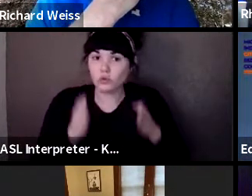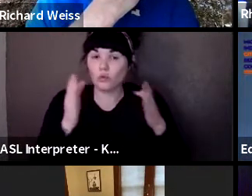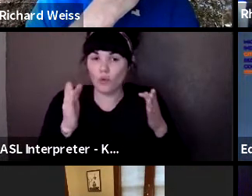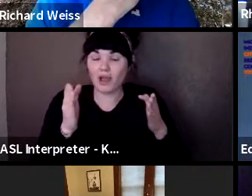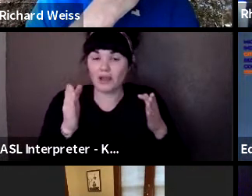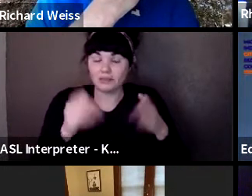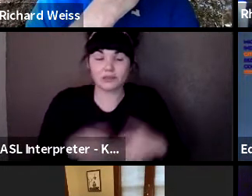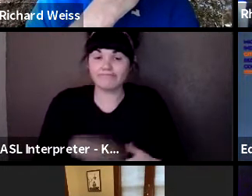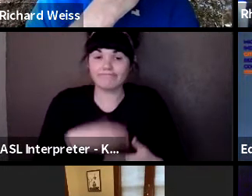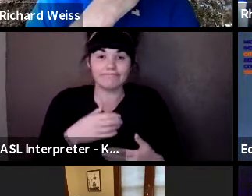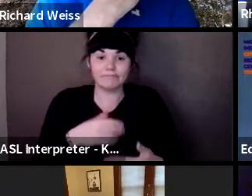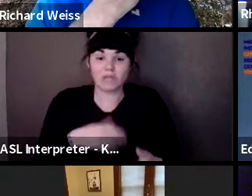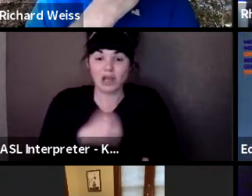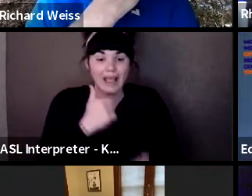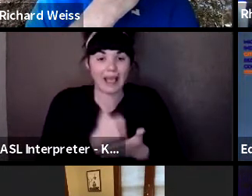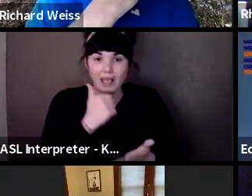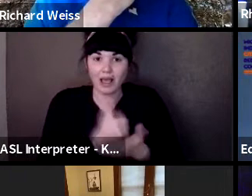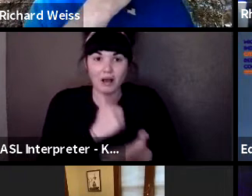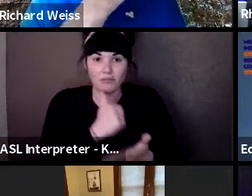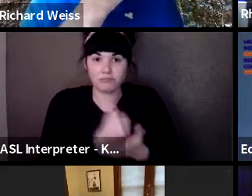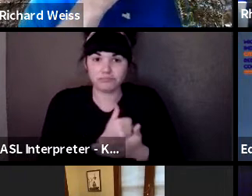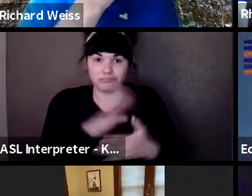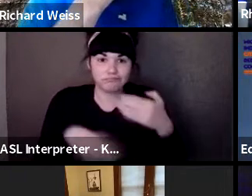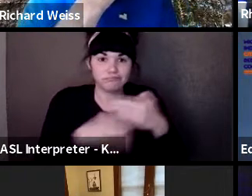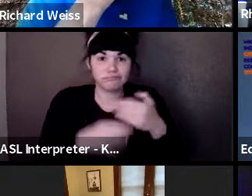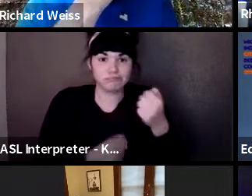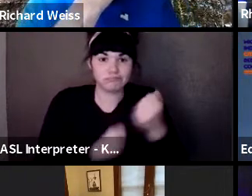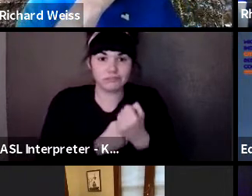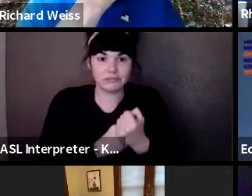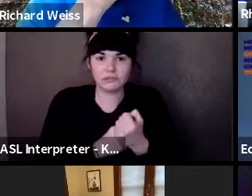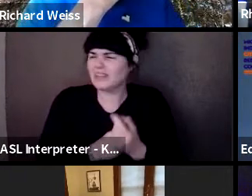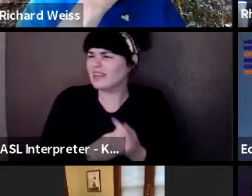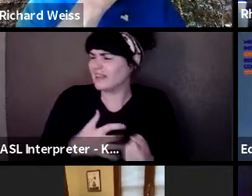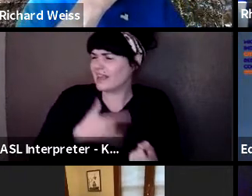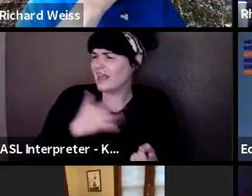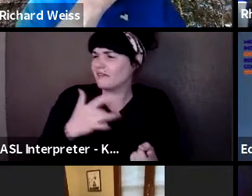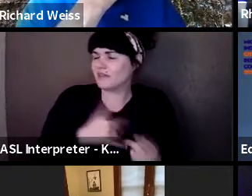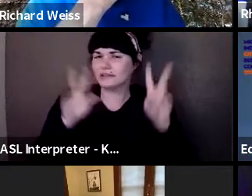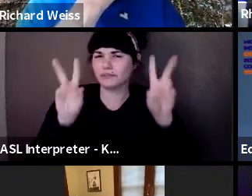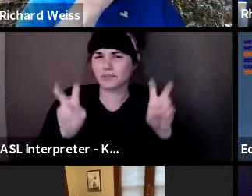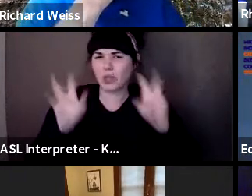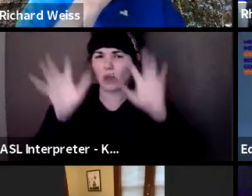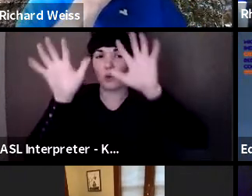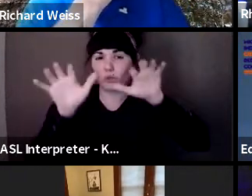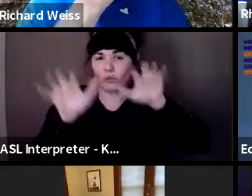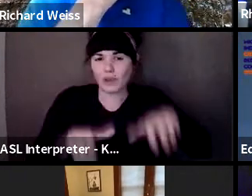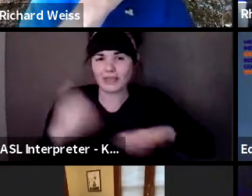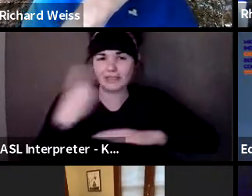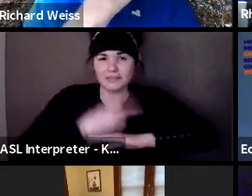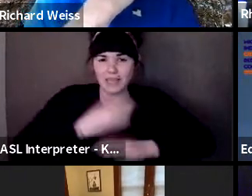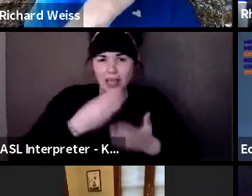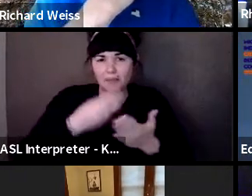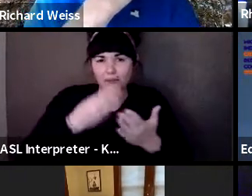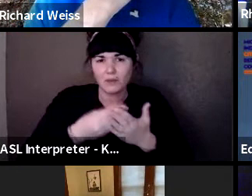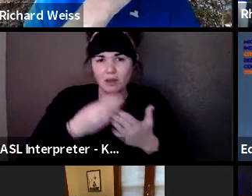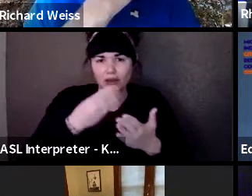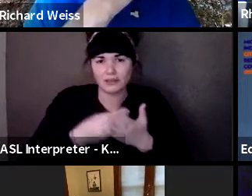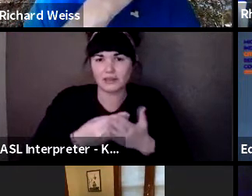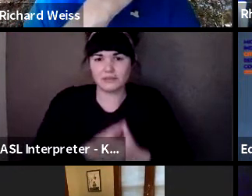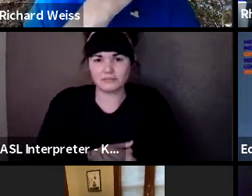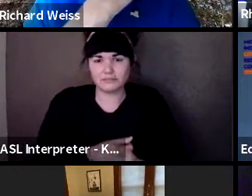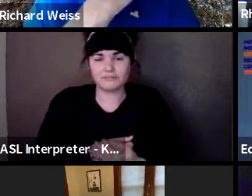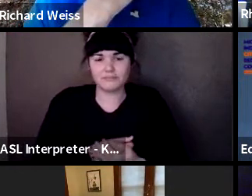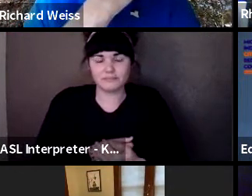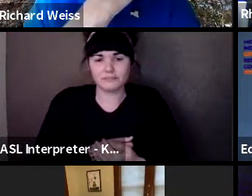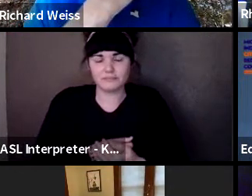rainy day money in case something else comes up that we need to spend money for from the unallocated part. I would tend to look,